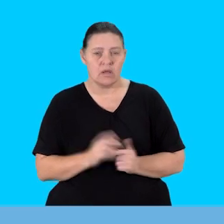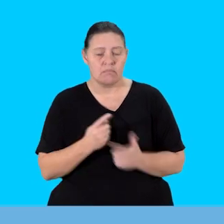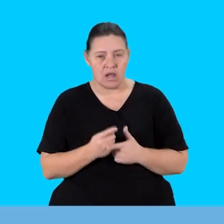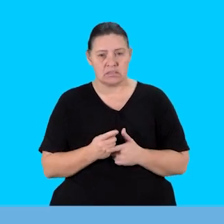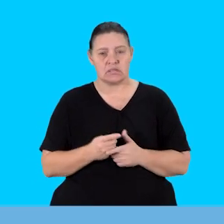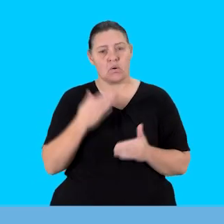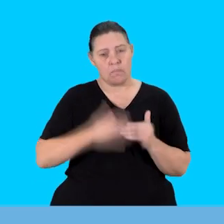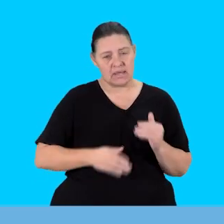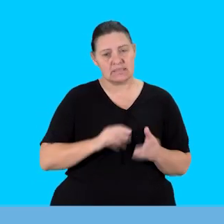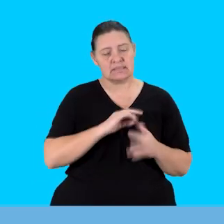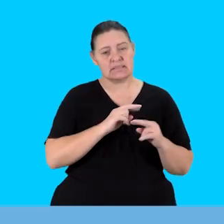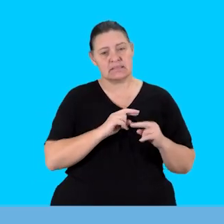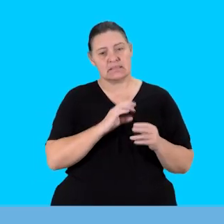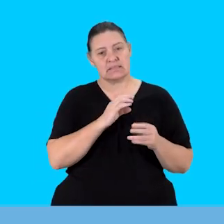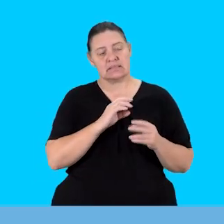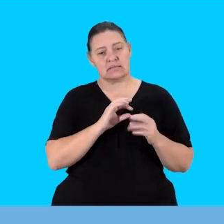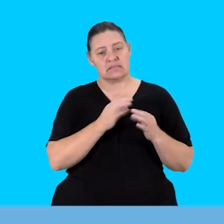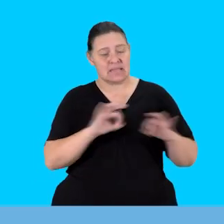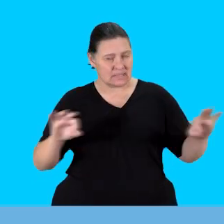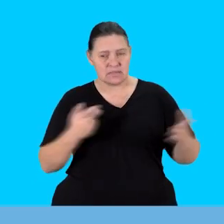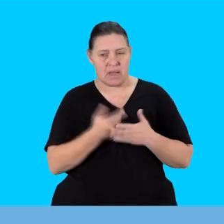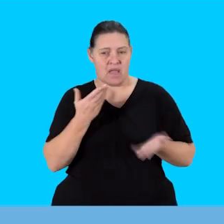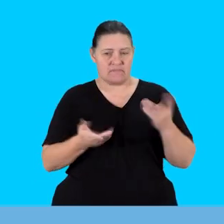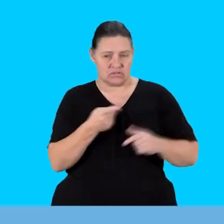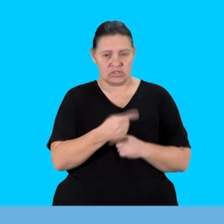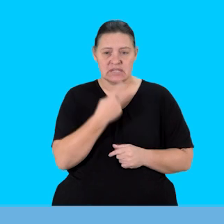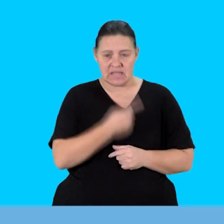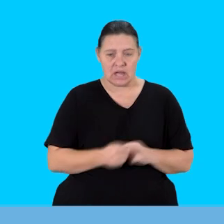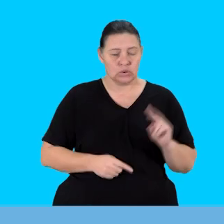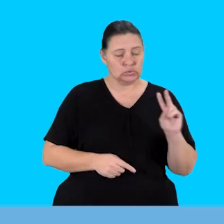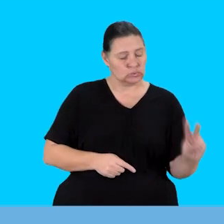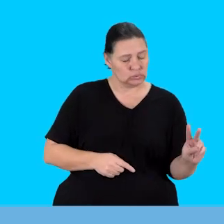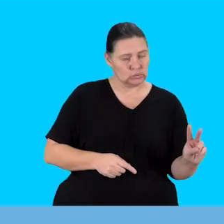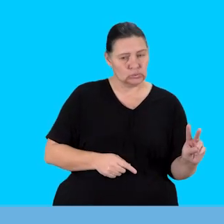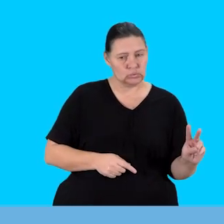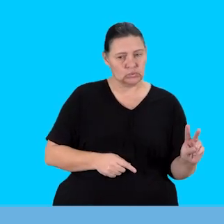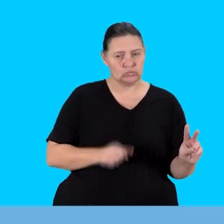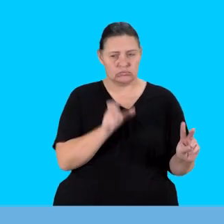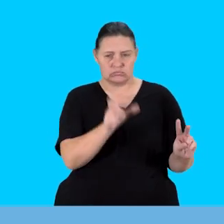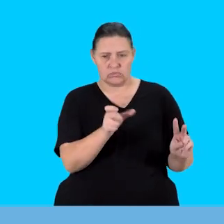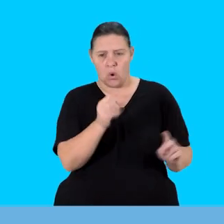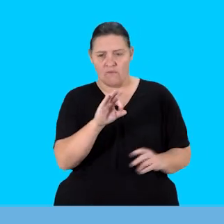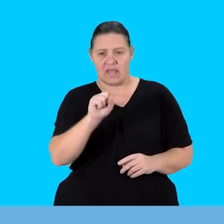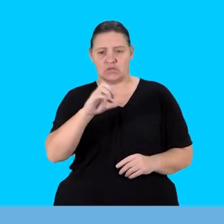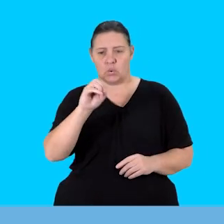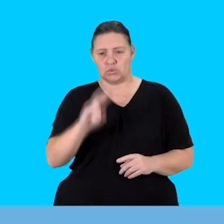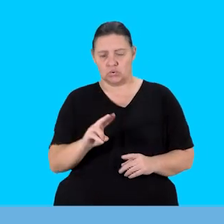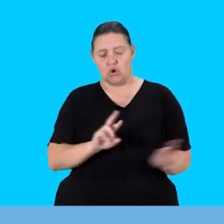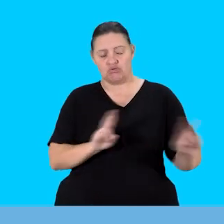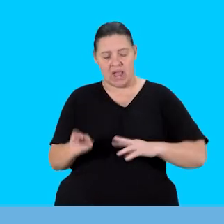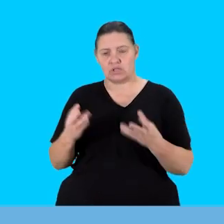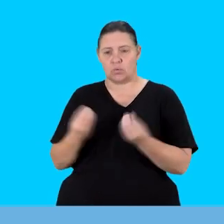we need to complete this sentence by using this balanced equation. So it says that 2 of SO2 reacts